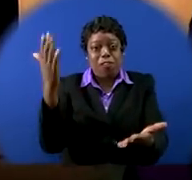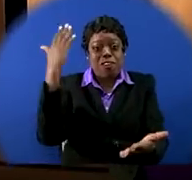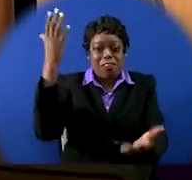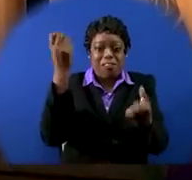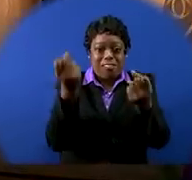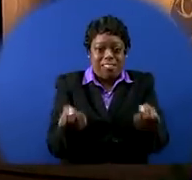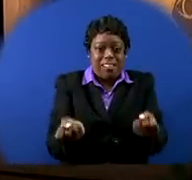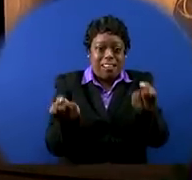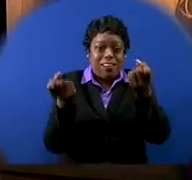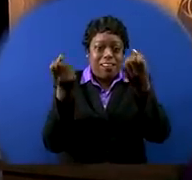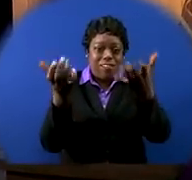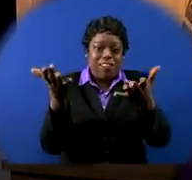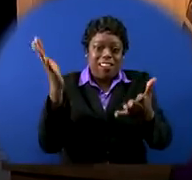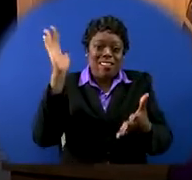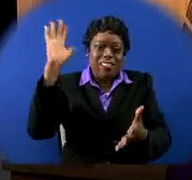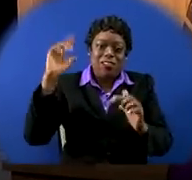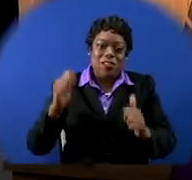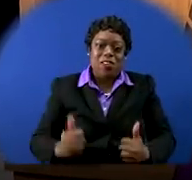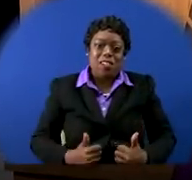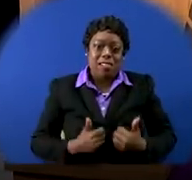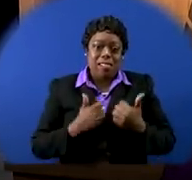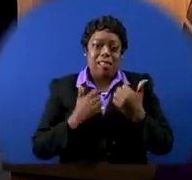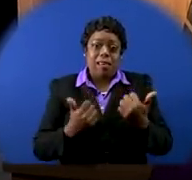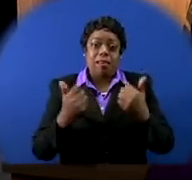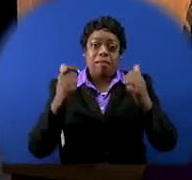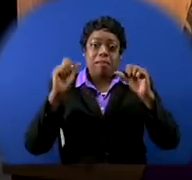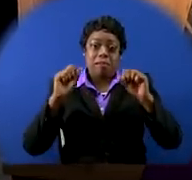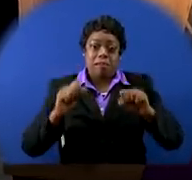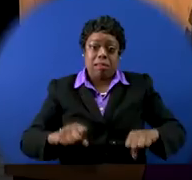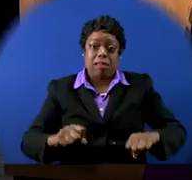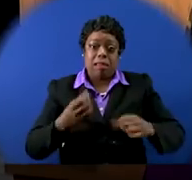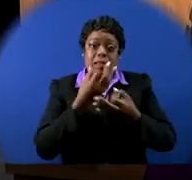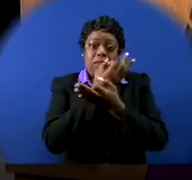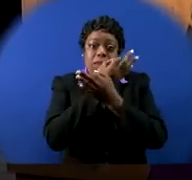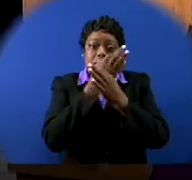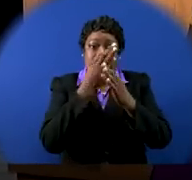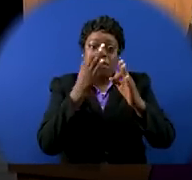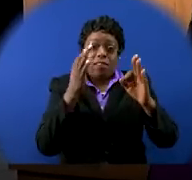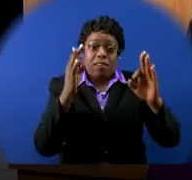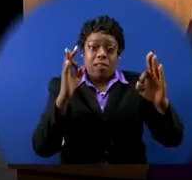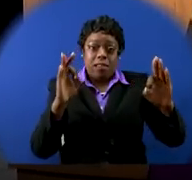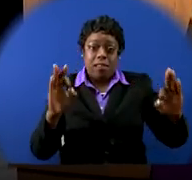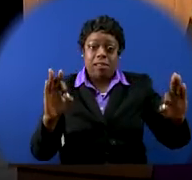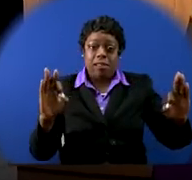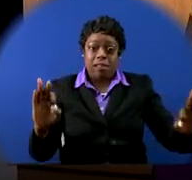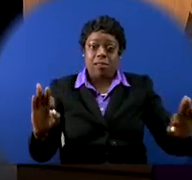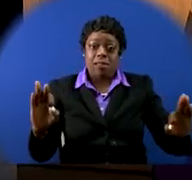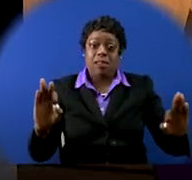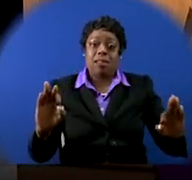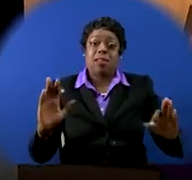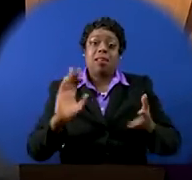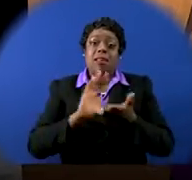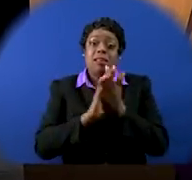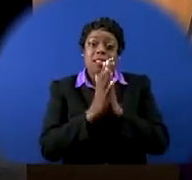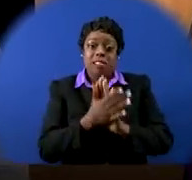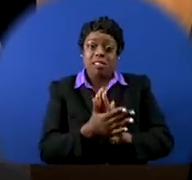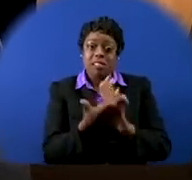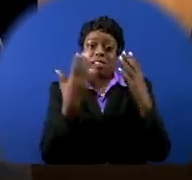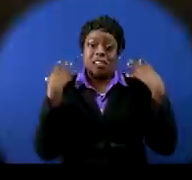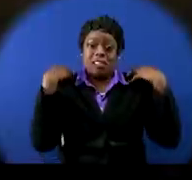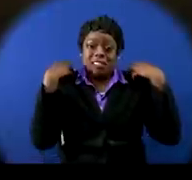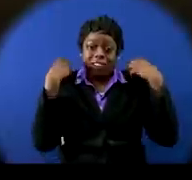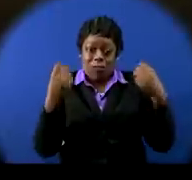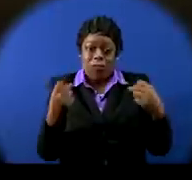So you sacrificed your life so I could be free, so I can be